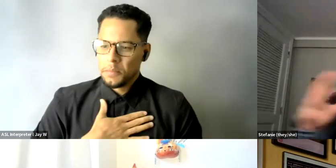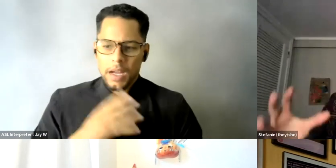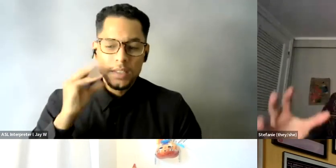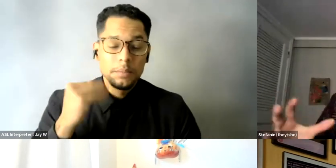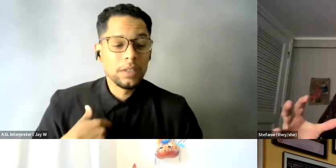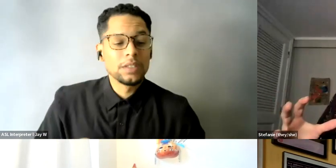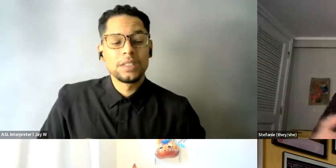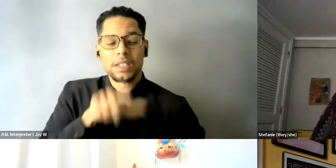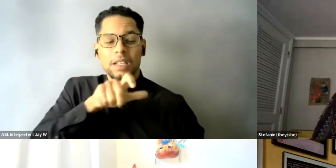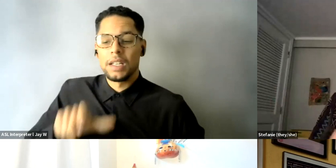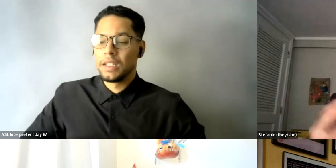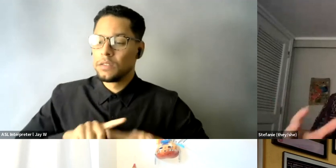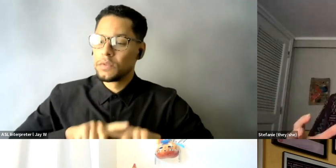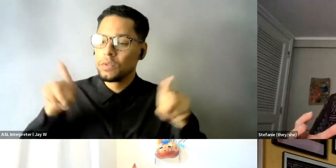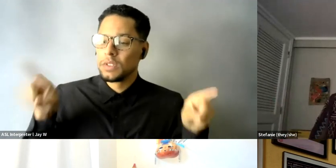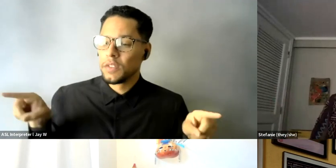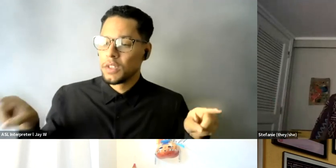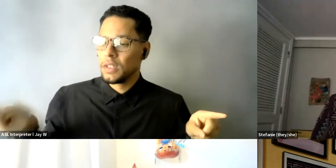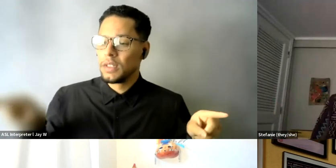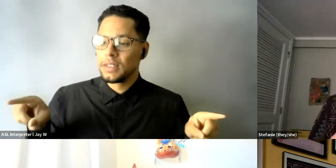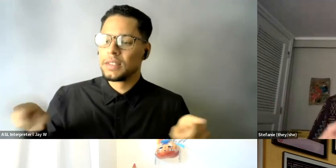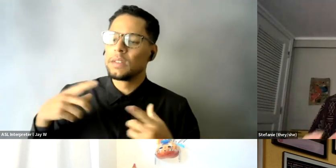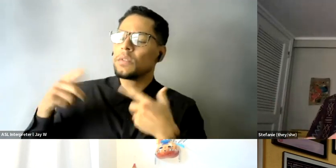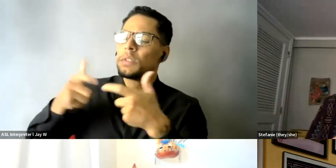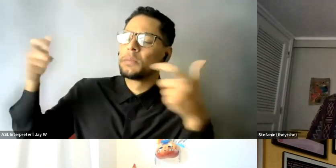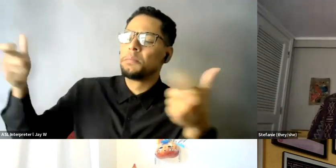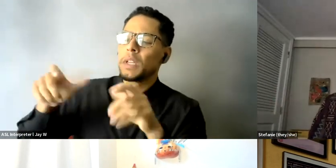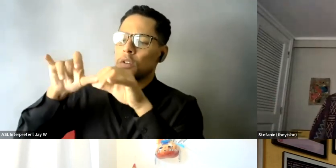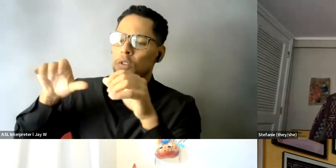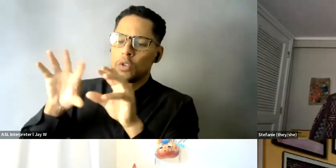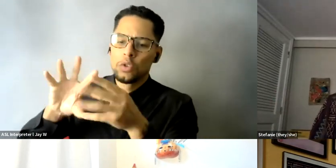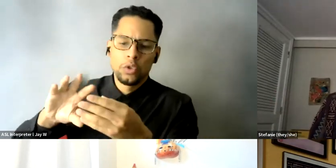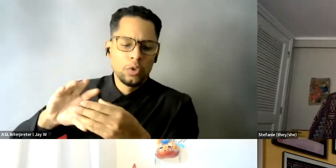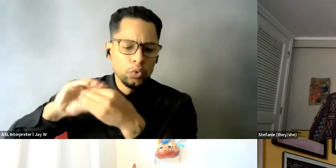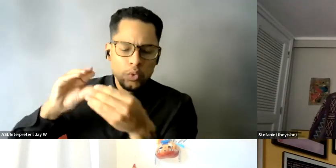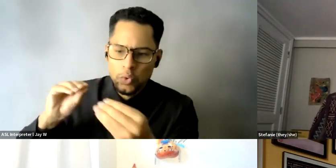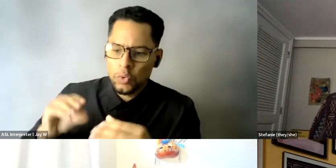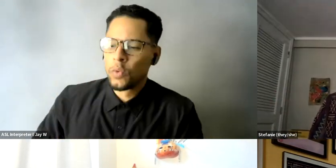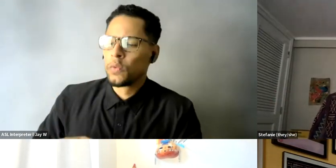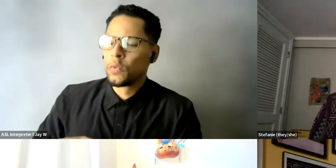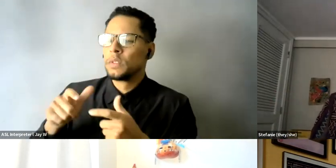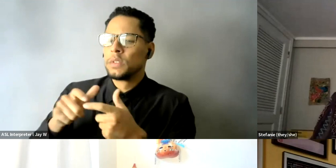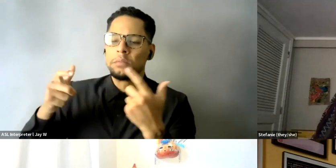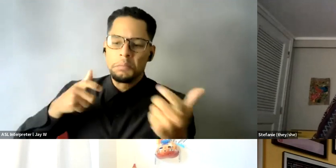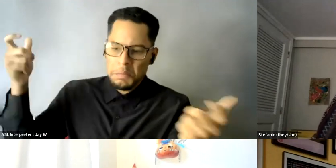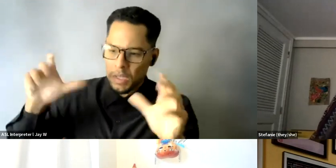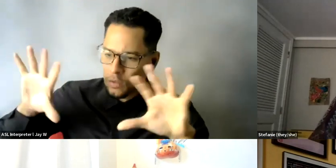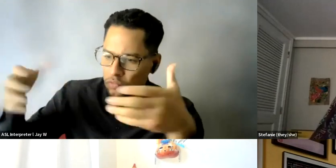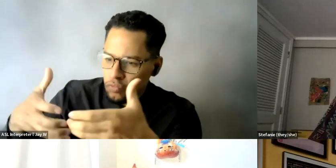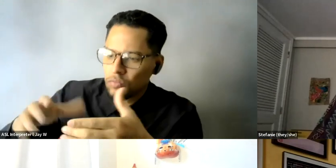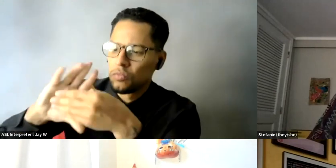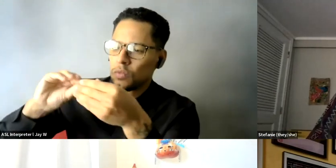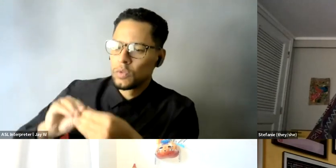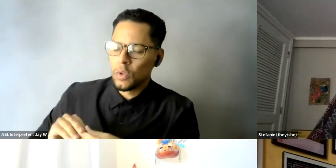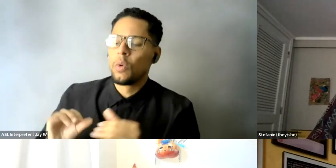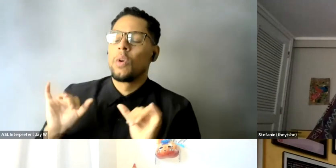that was very disconnected from this larger story, this larger collective story. And so really coming into it right